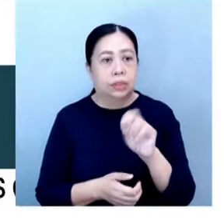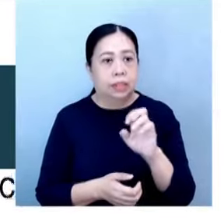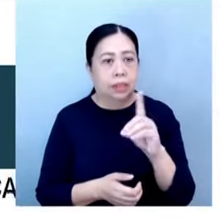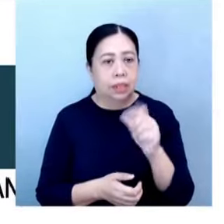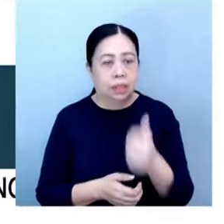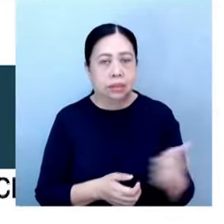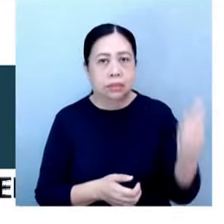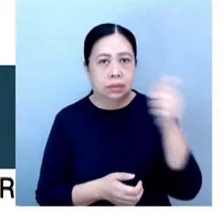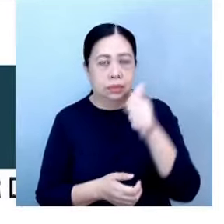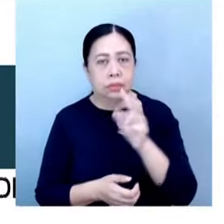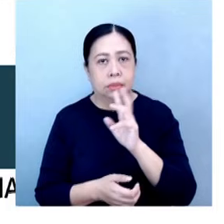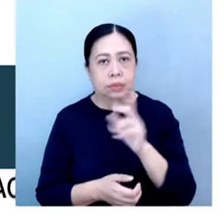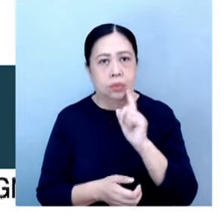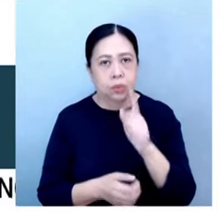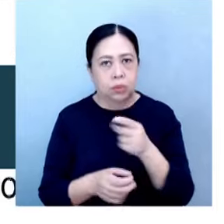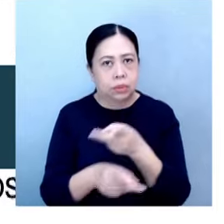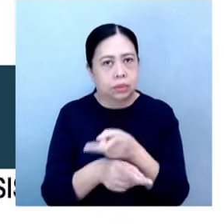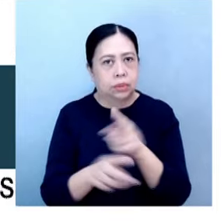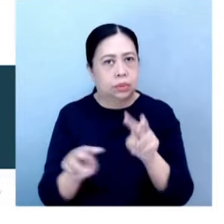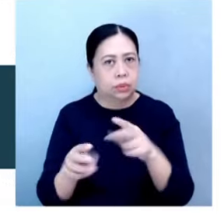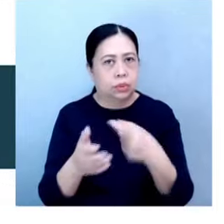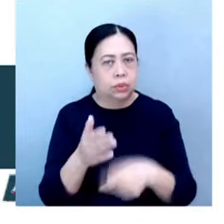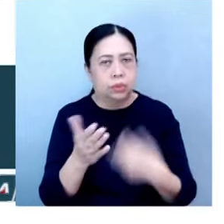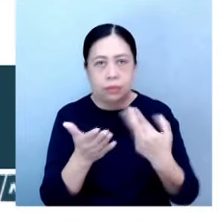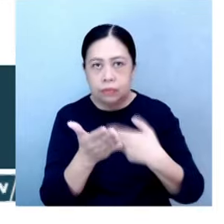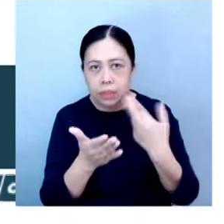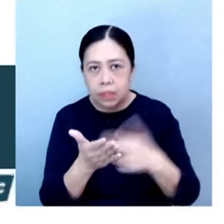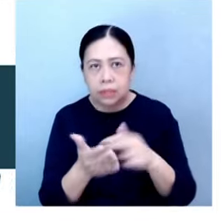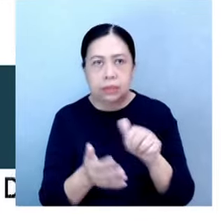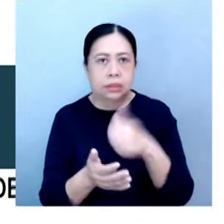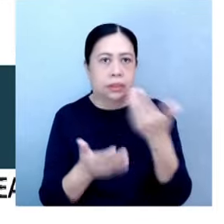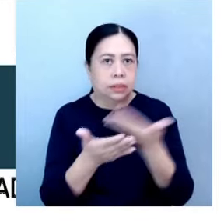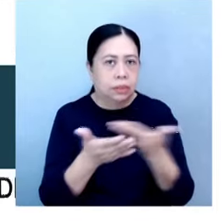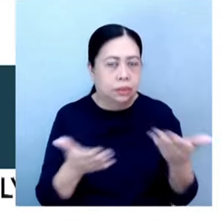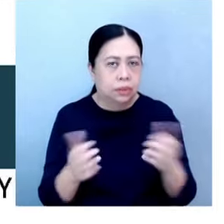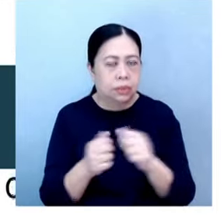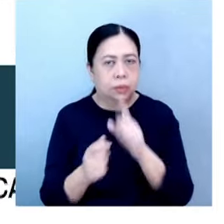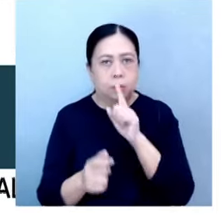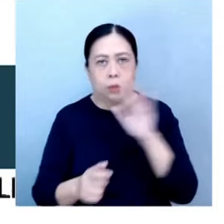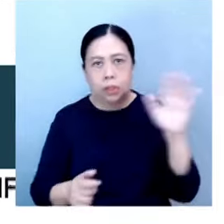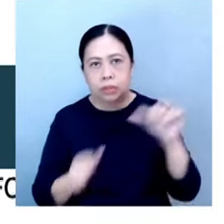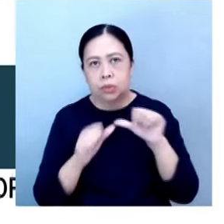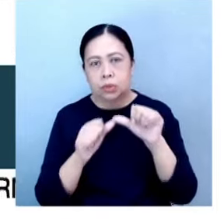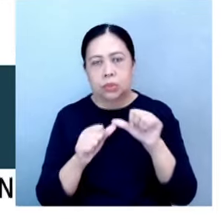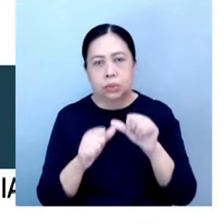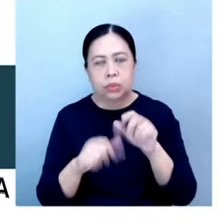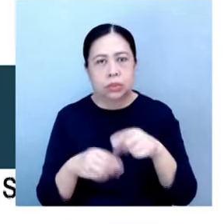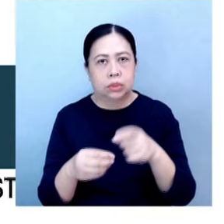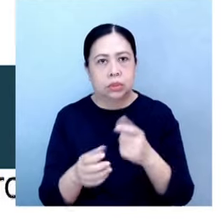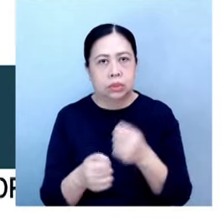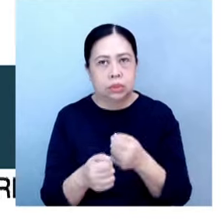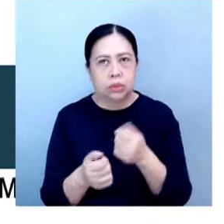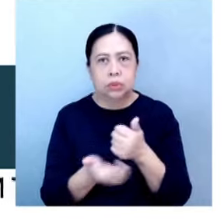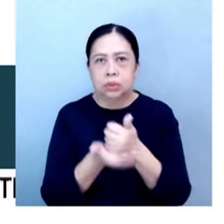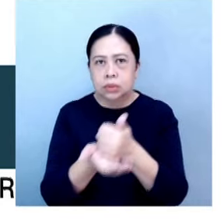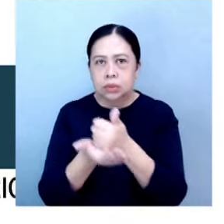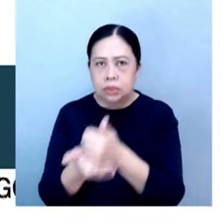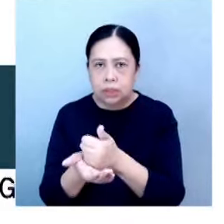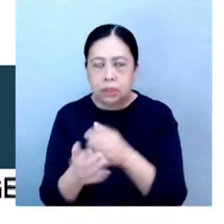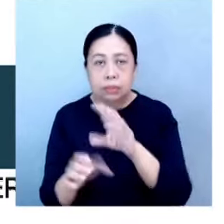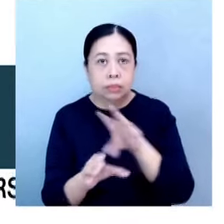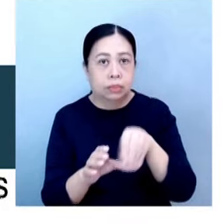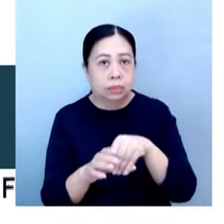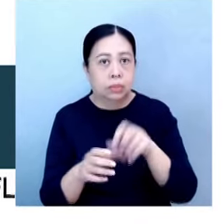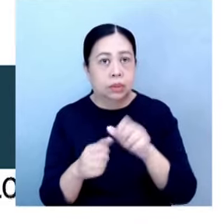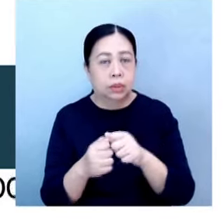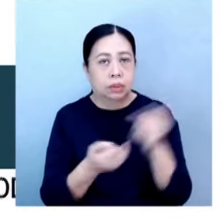it will closely monitor the cost of rice and other goods. It also vows to continue imposing stopgap measures, including